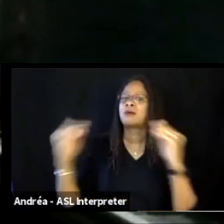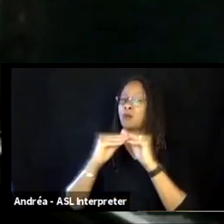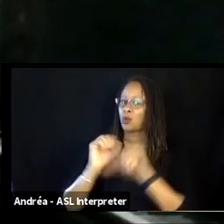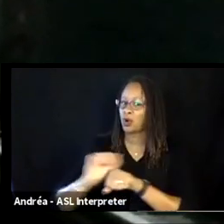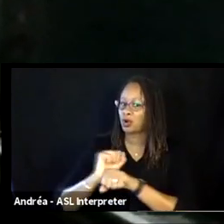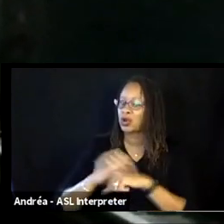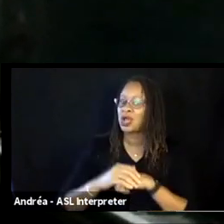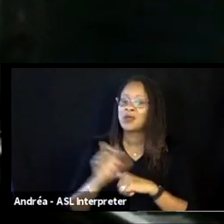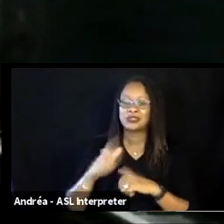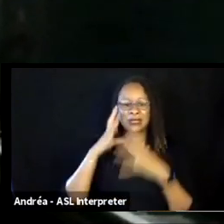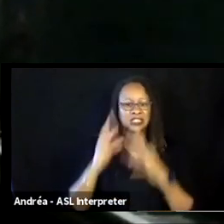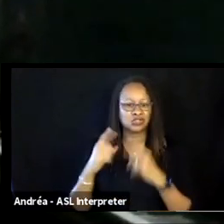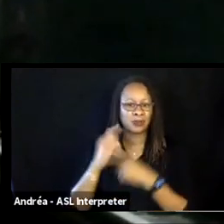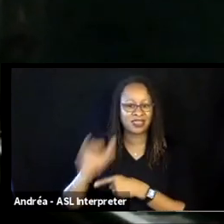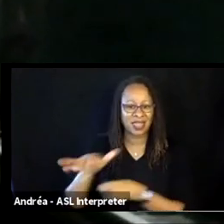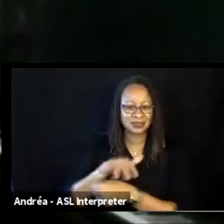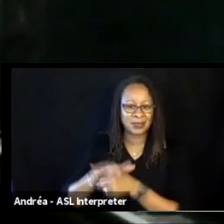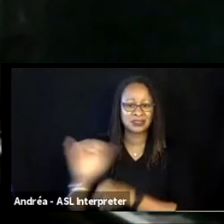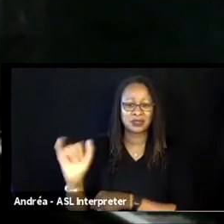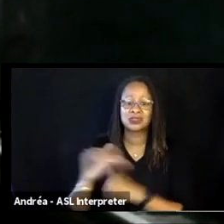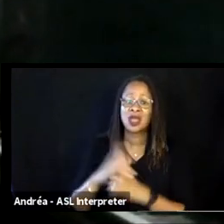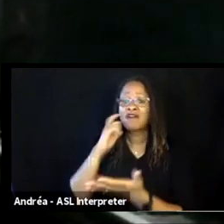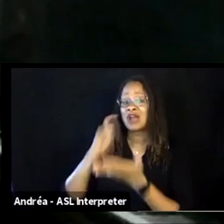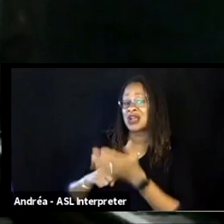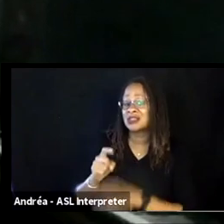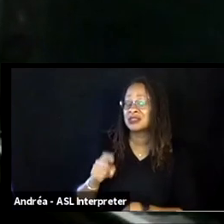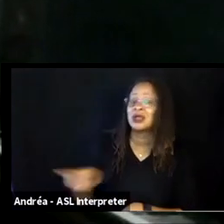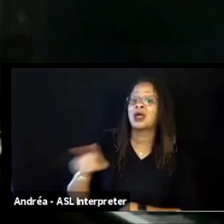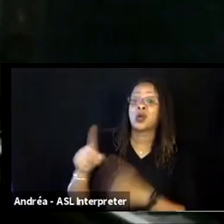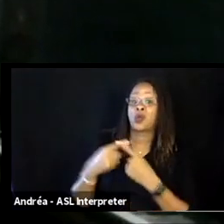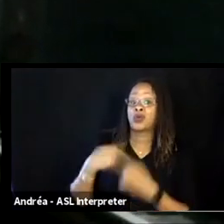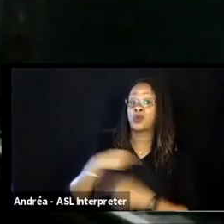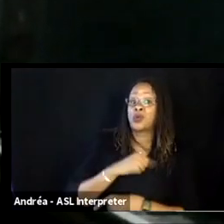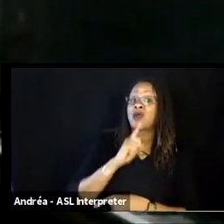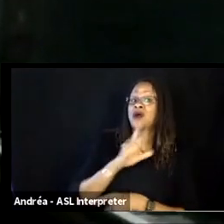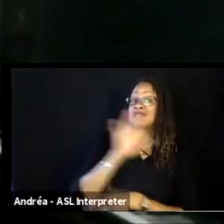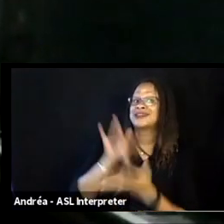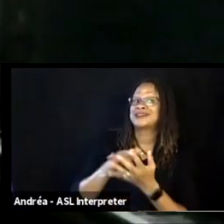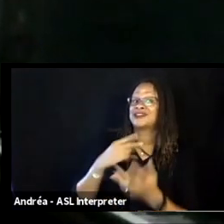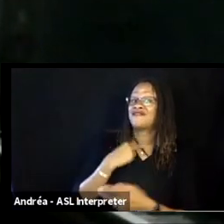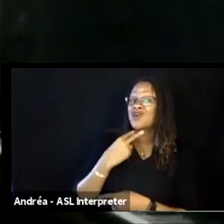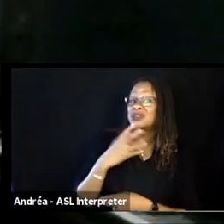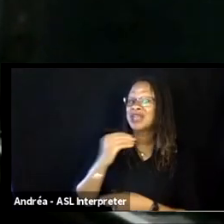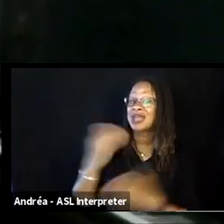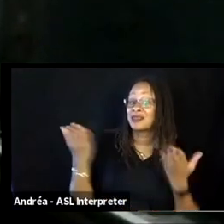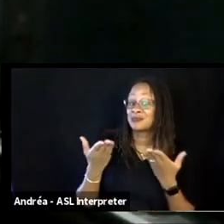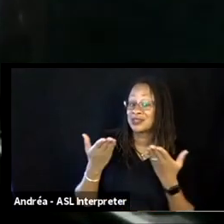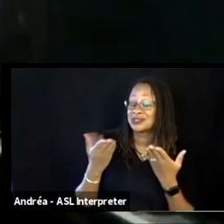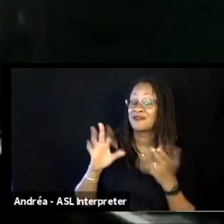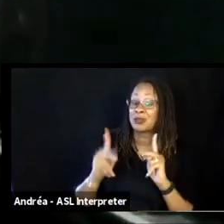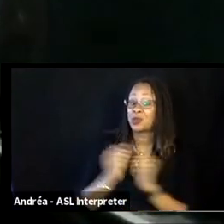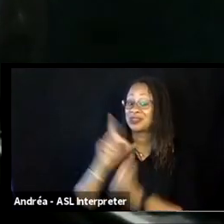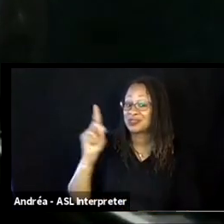need to be really intentional about that too, acknowledging that, you know, when we're centering the voices and the presences of folks with